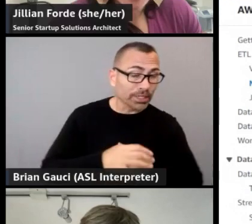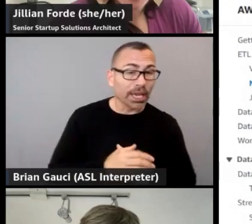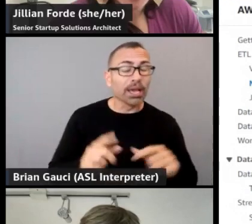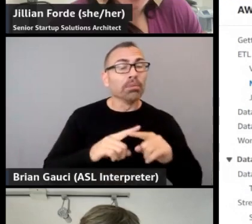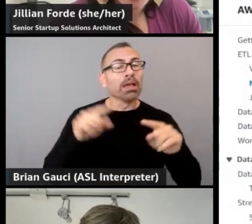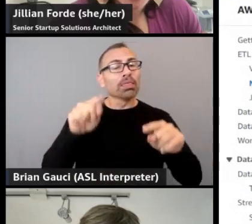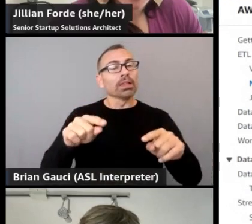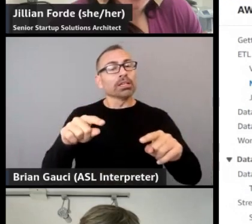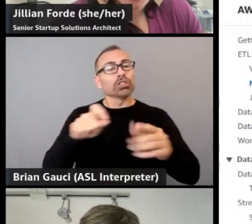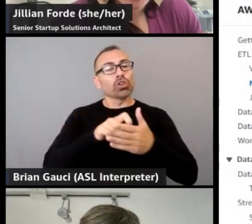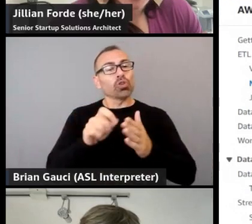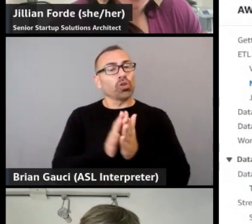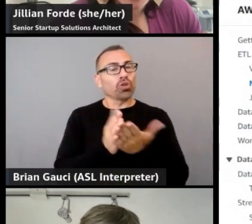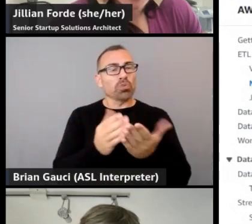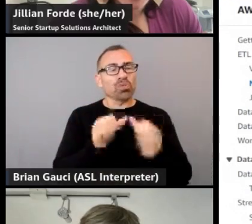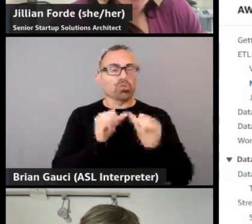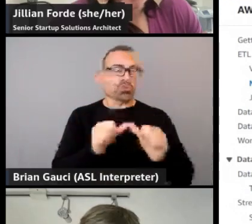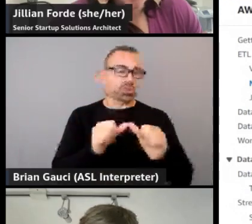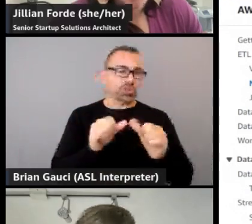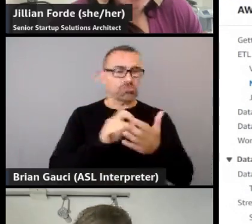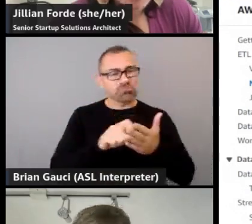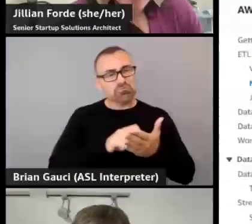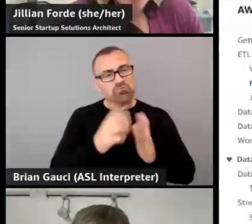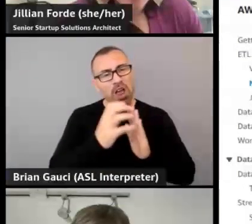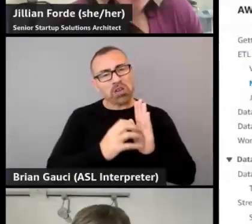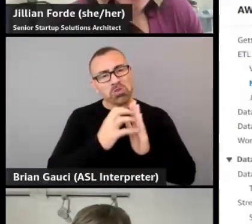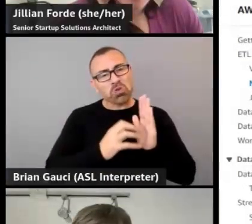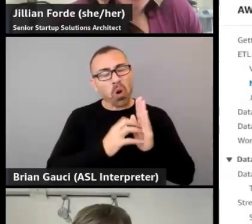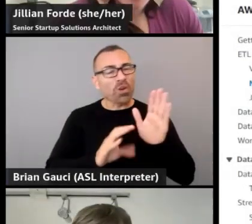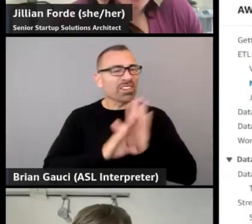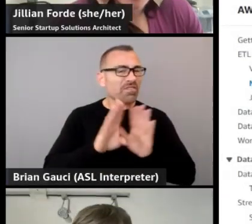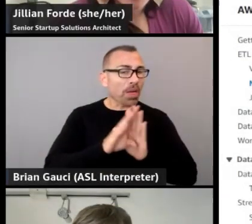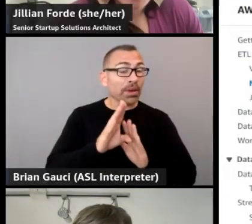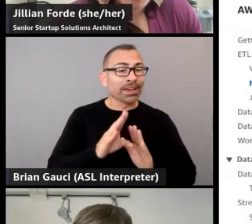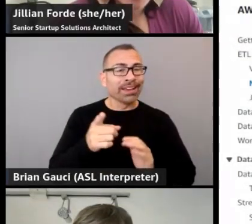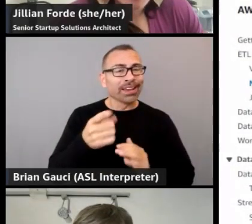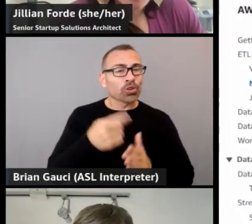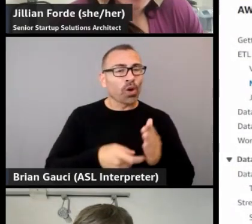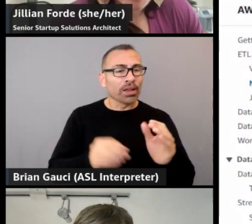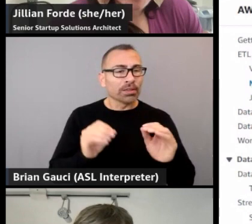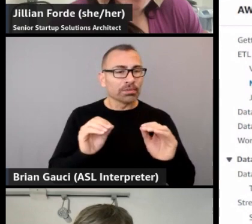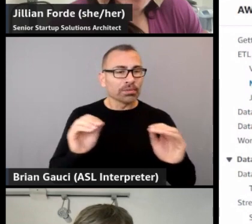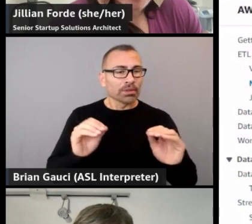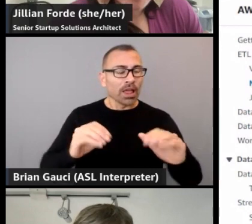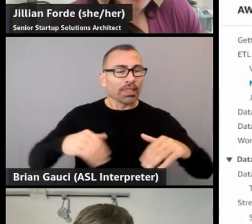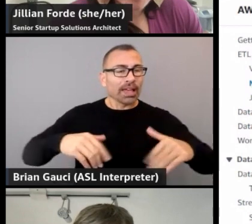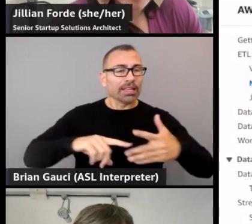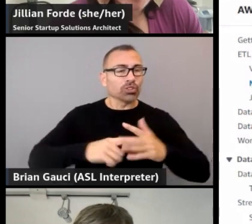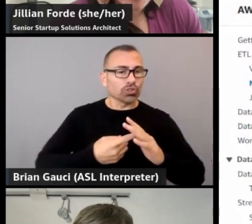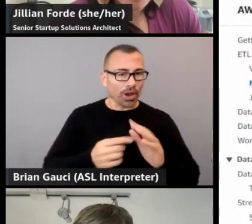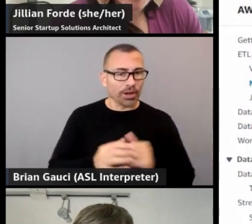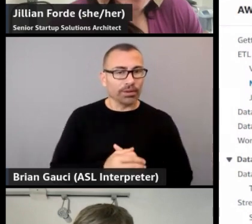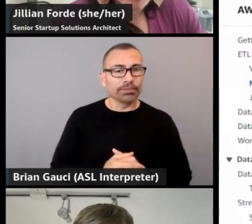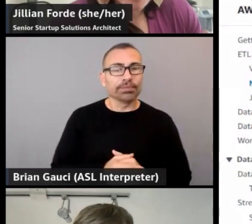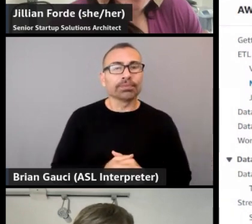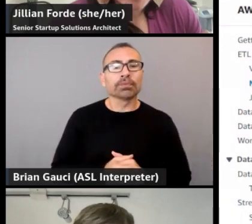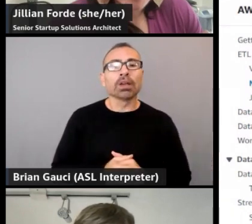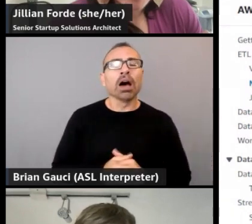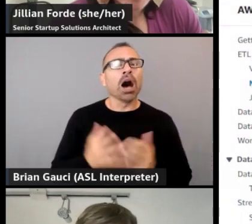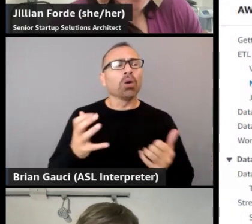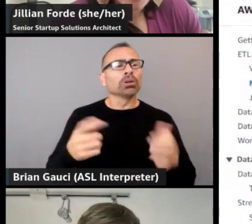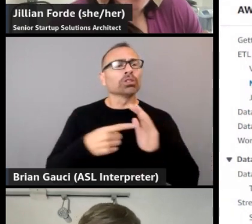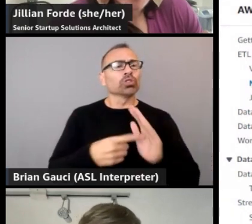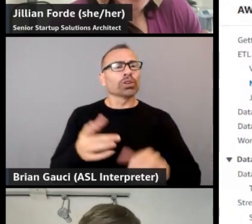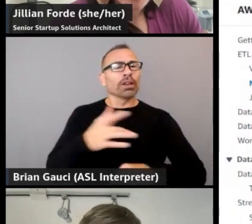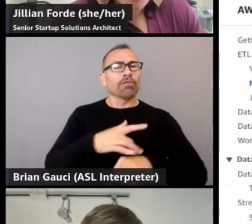and we are not starting your billing. I want to actually quickly show you what is available here. So on the